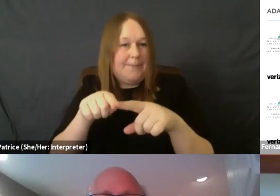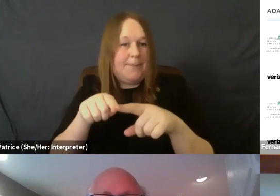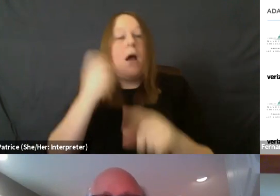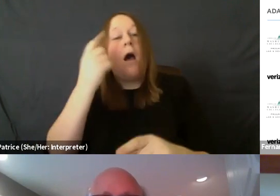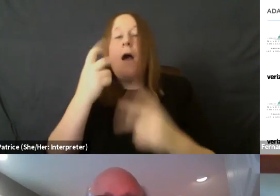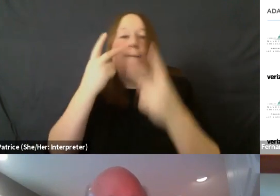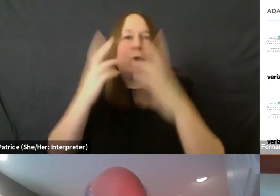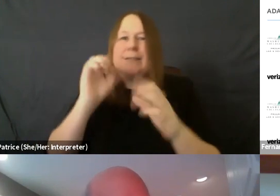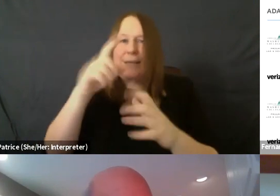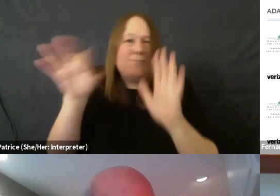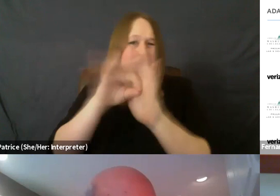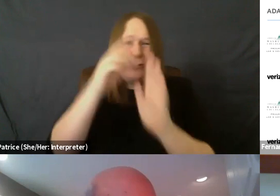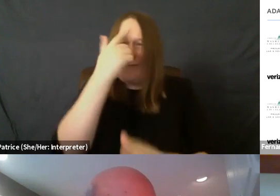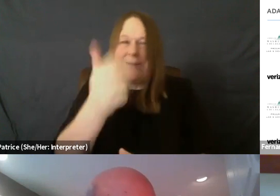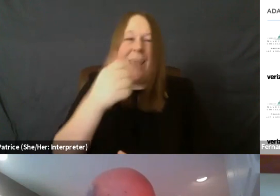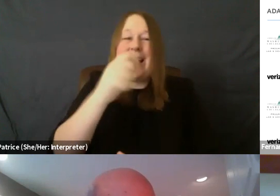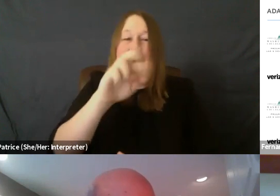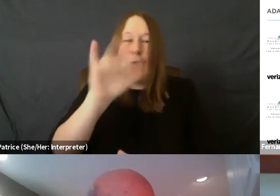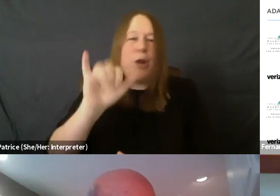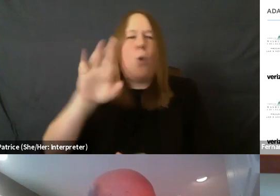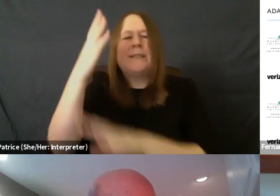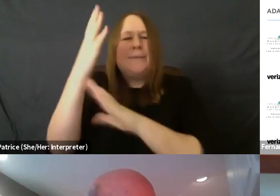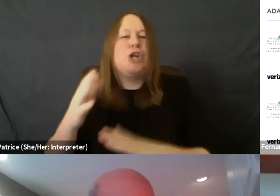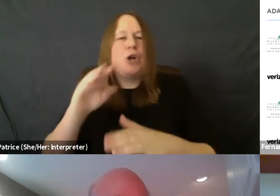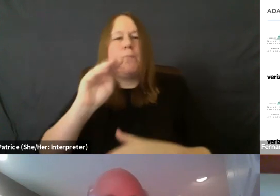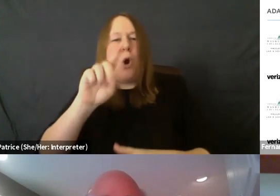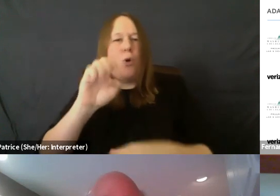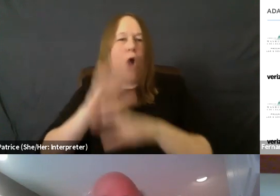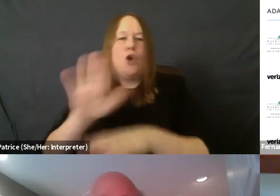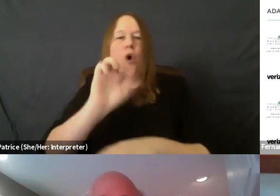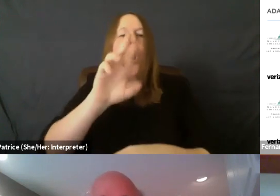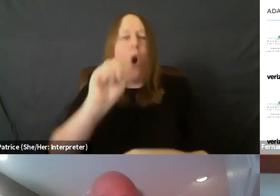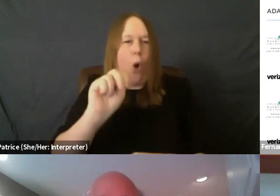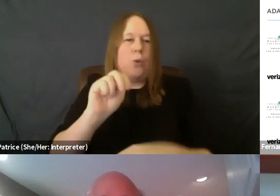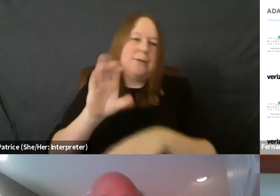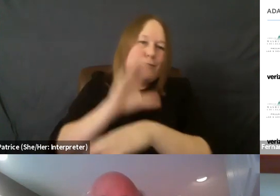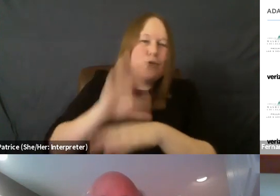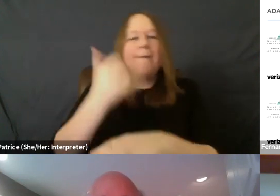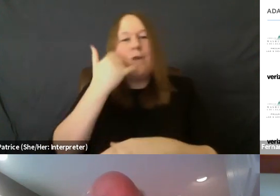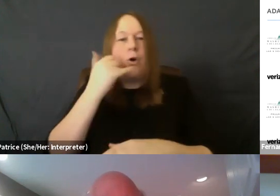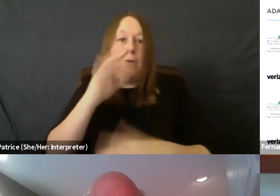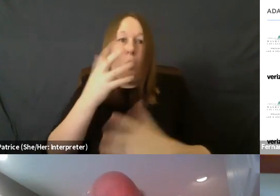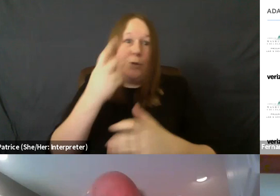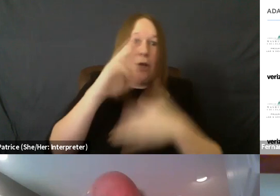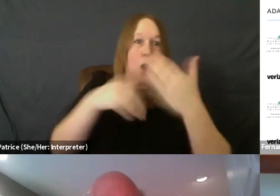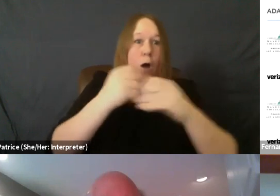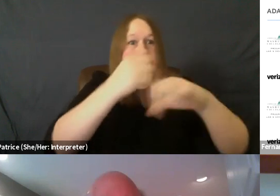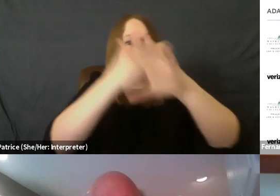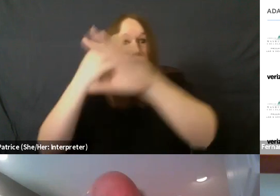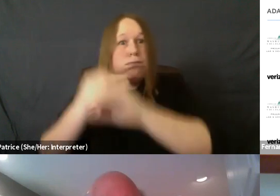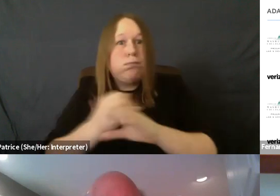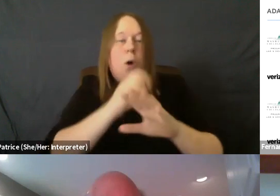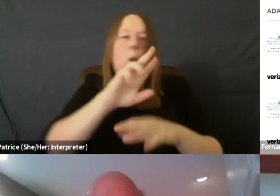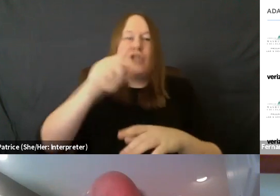Viewers can choose gallery or speaker presentation mode on their own devices, depending on whether you wish to see all cameras or just those